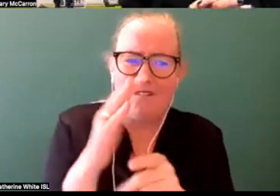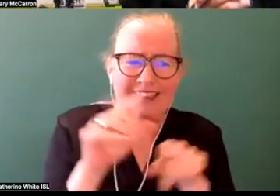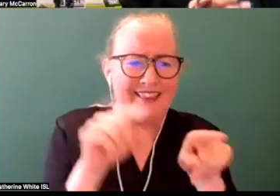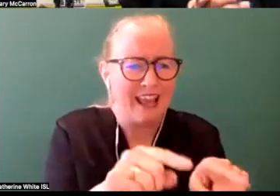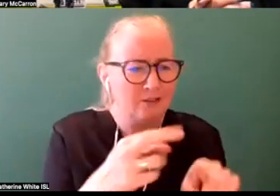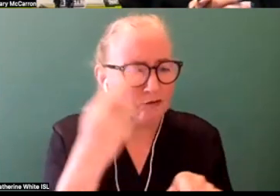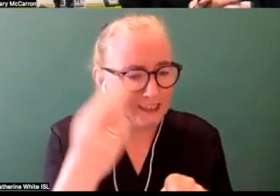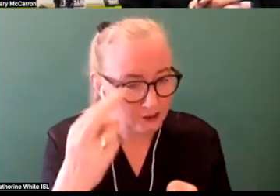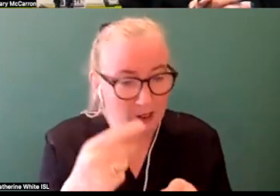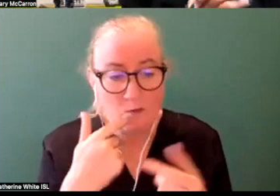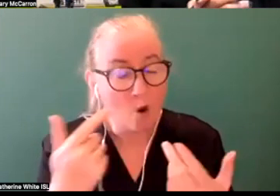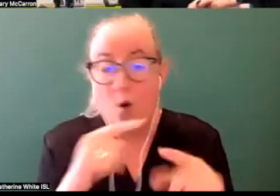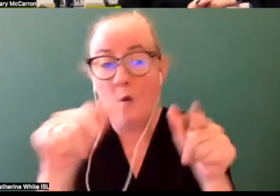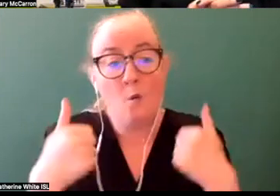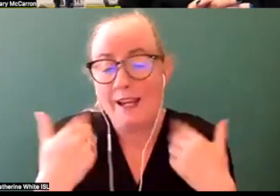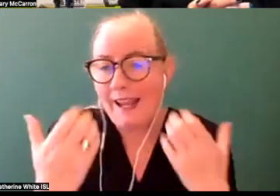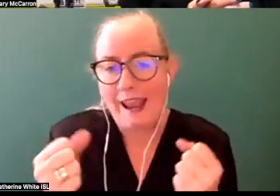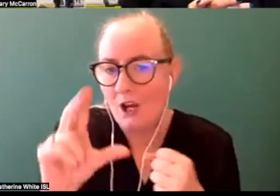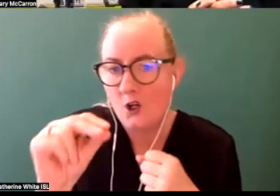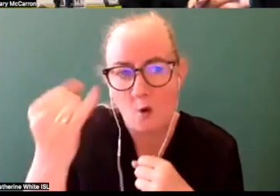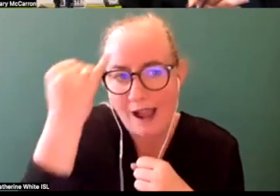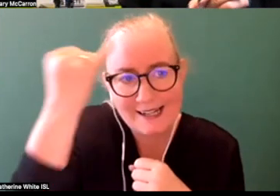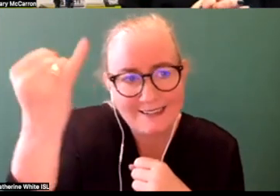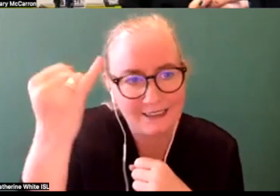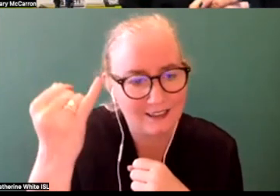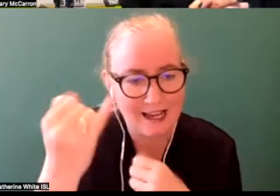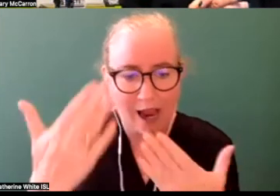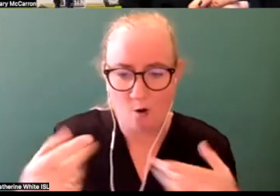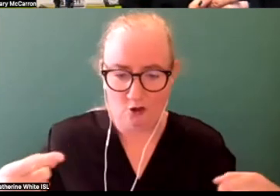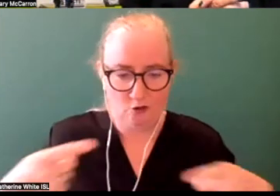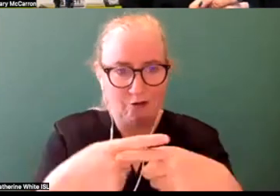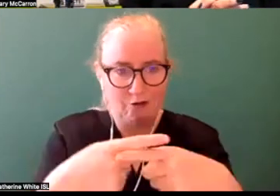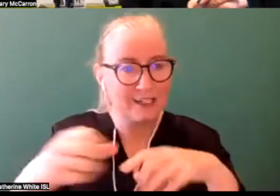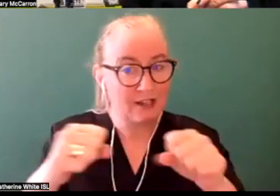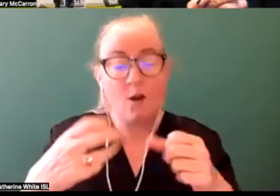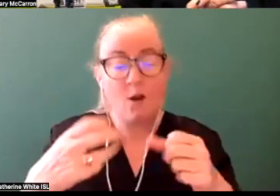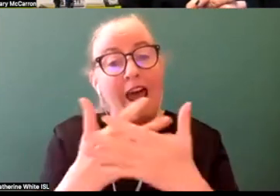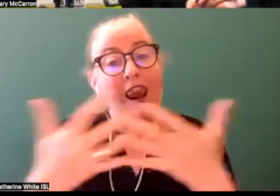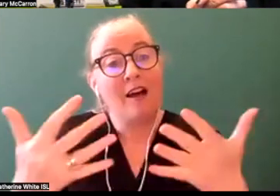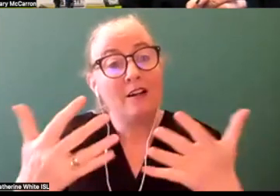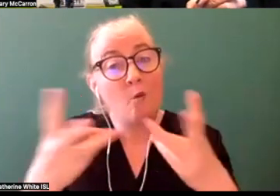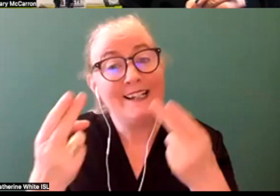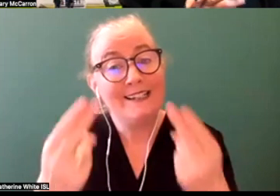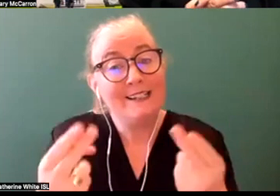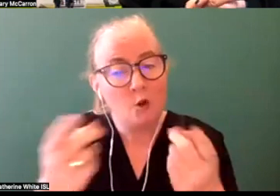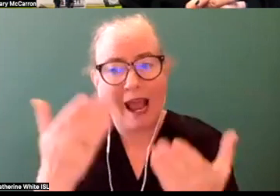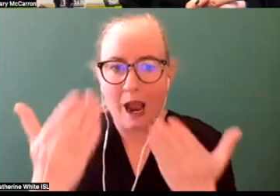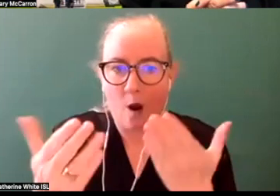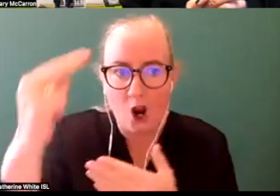is we have no idea on how to cost services. And we have a huge piece of work to do in terms of understanding